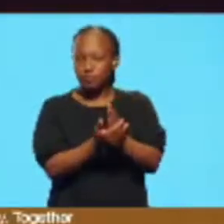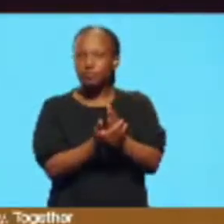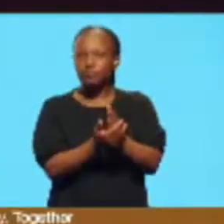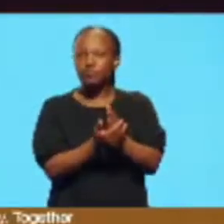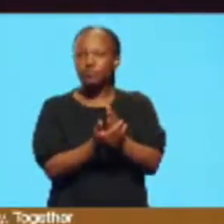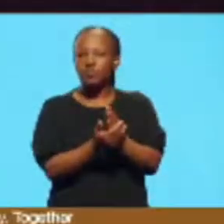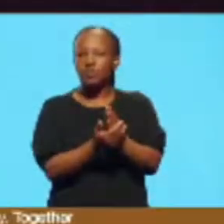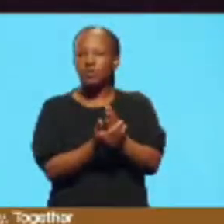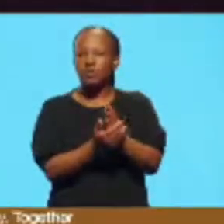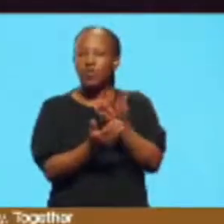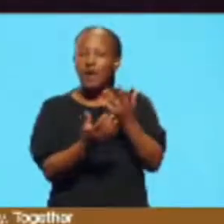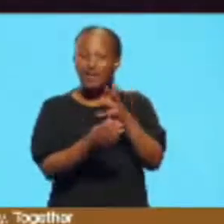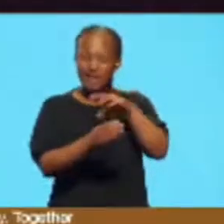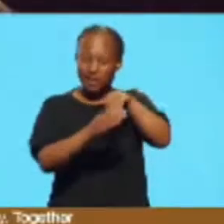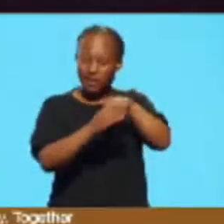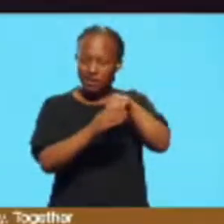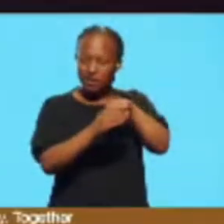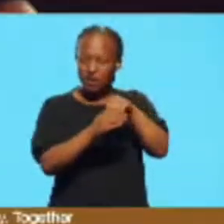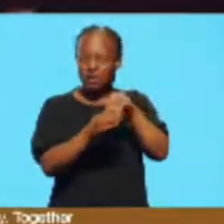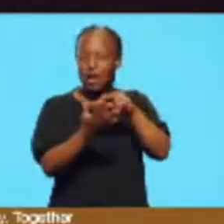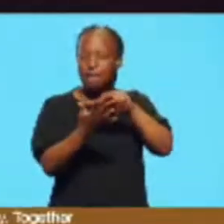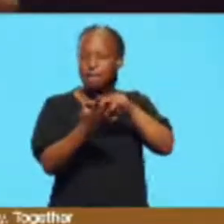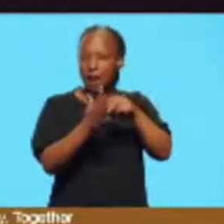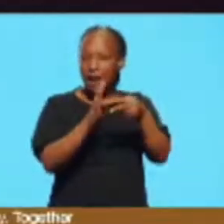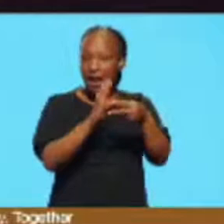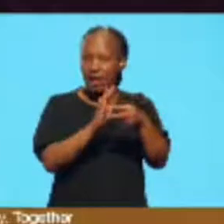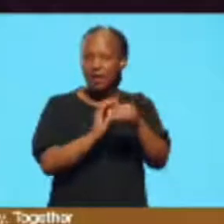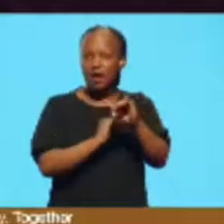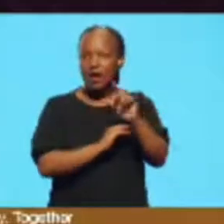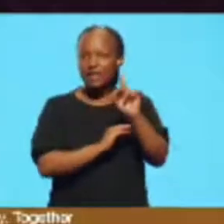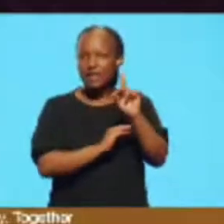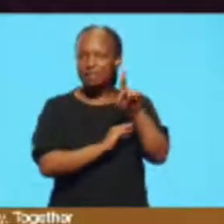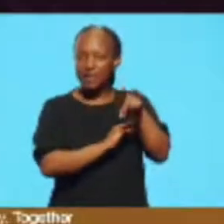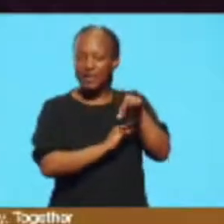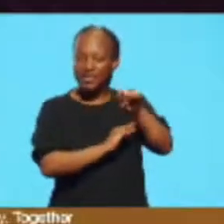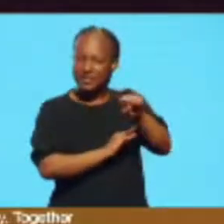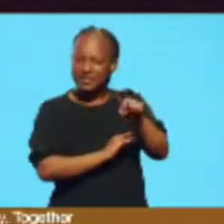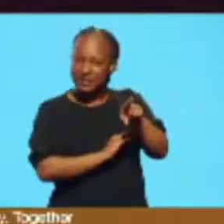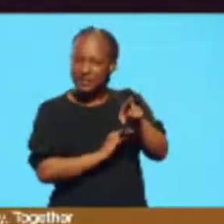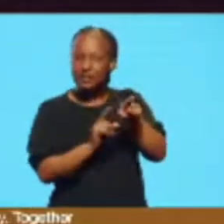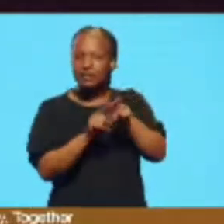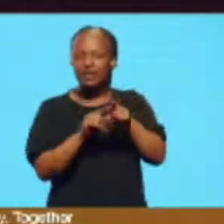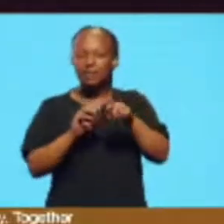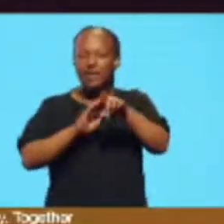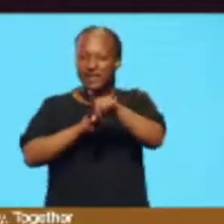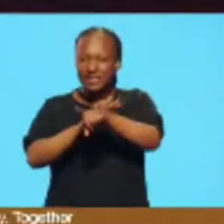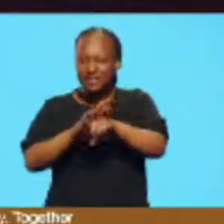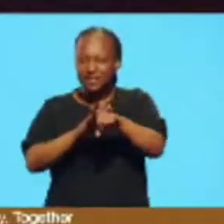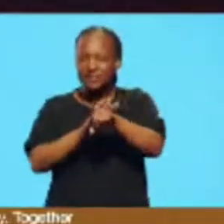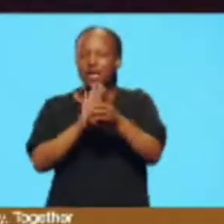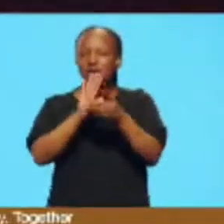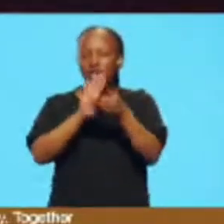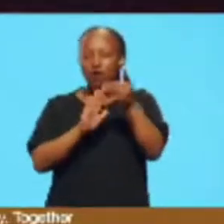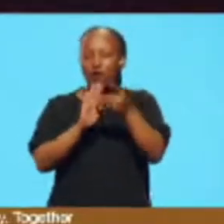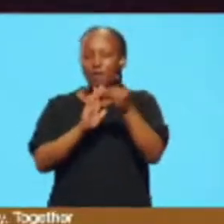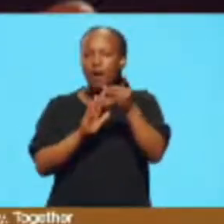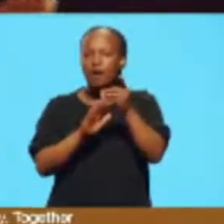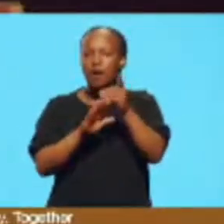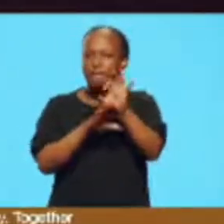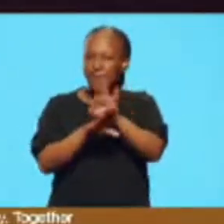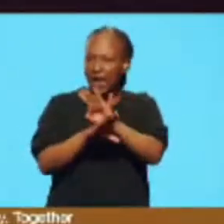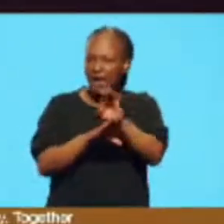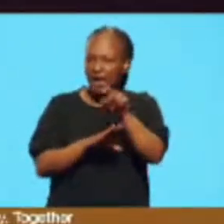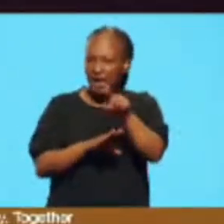their current plans, the IDPs, as well as the district development plan, whether are